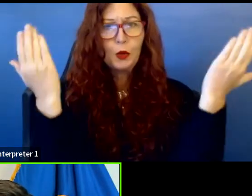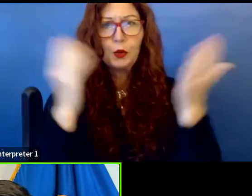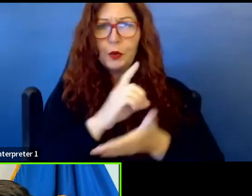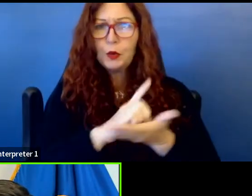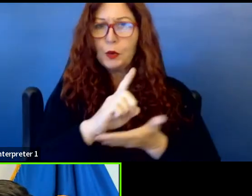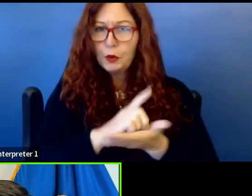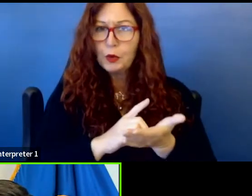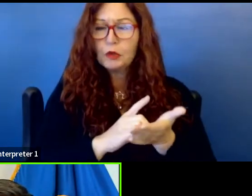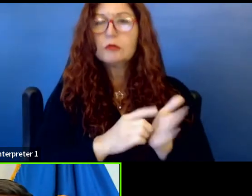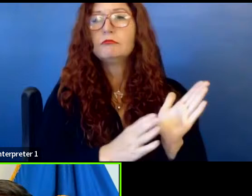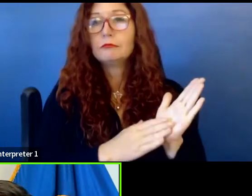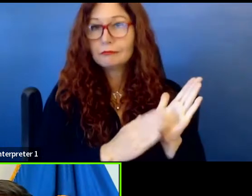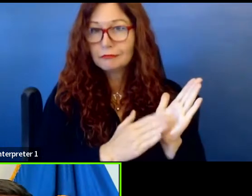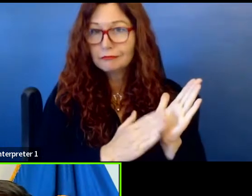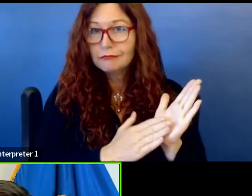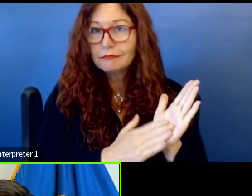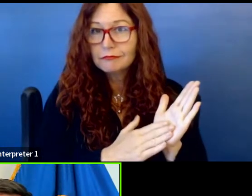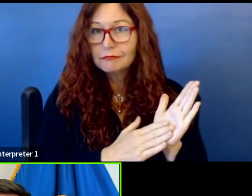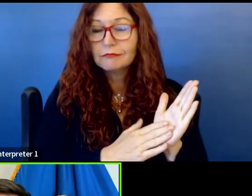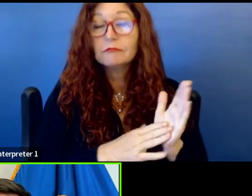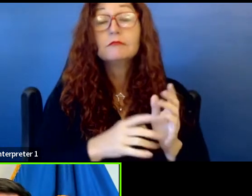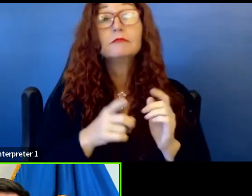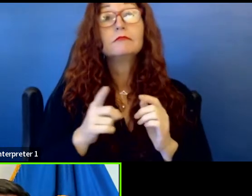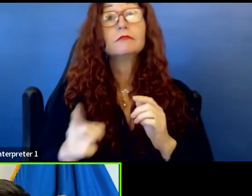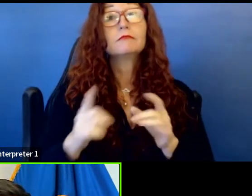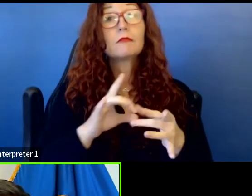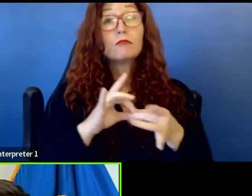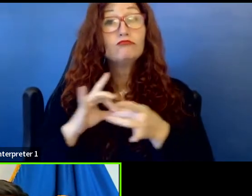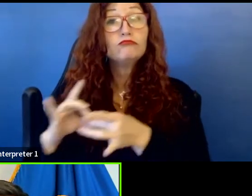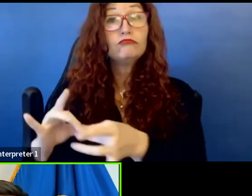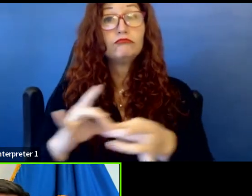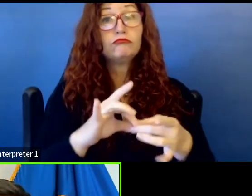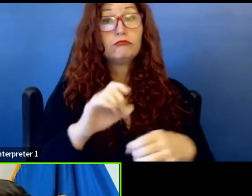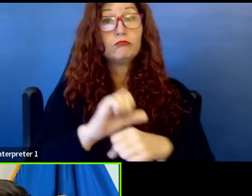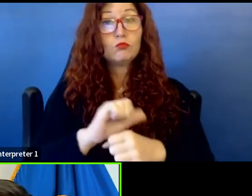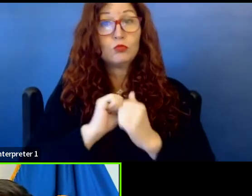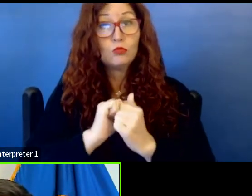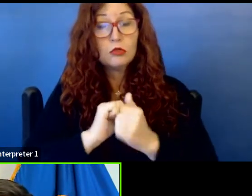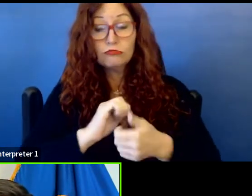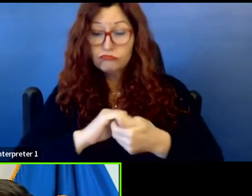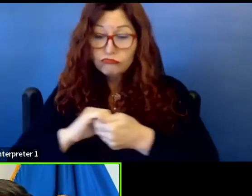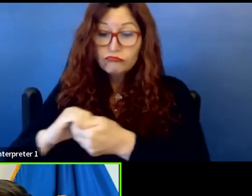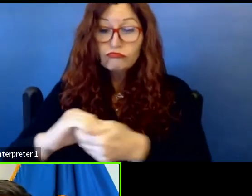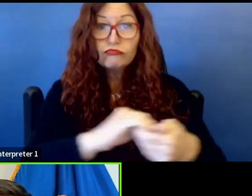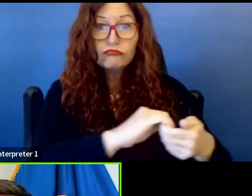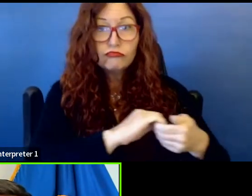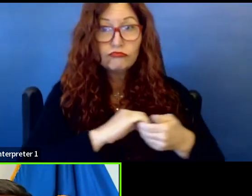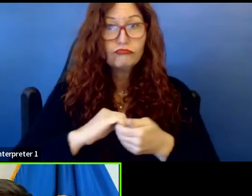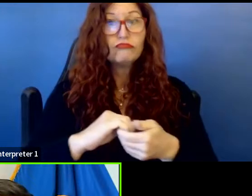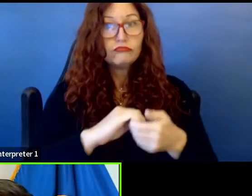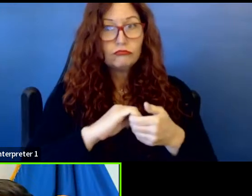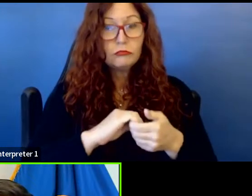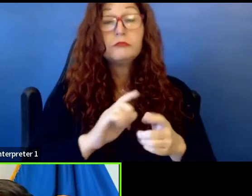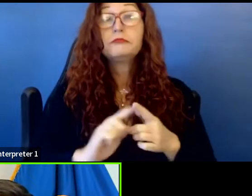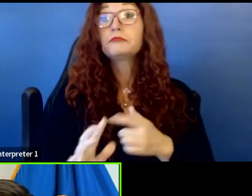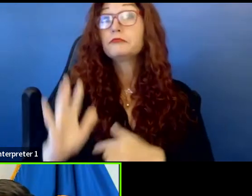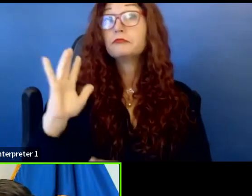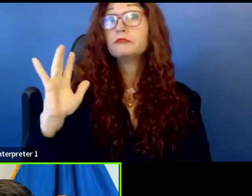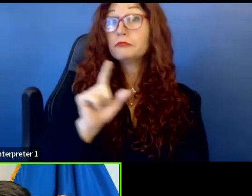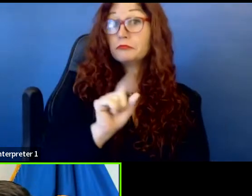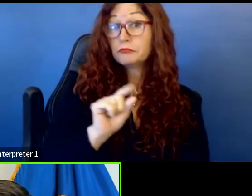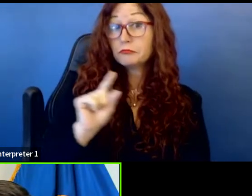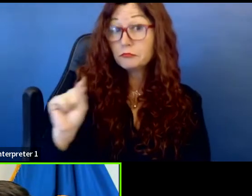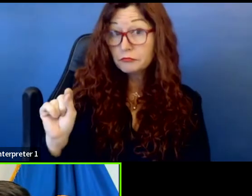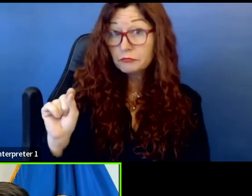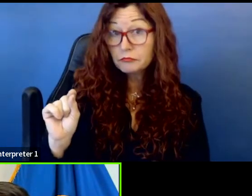joined forces to foster a better workplace for construction workers for example in 2020 after recognizing the need to